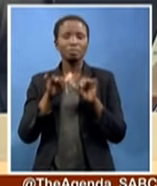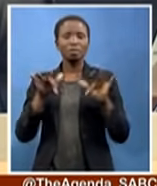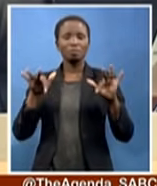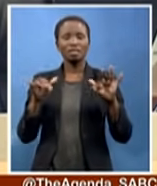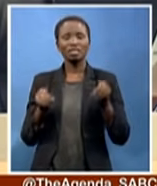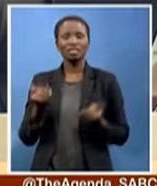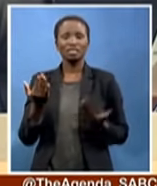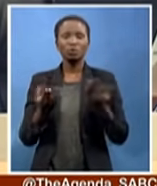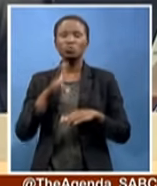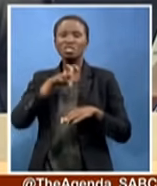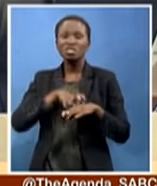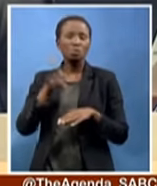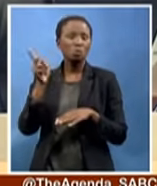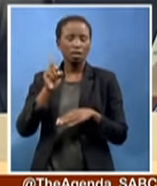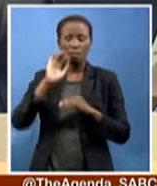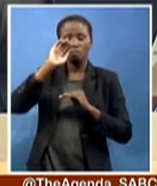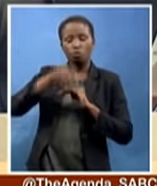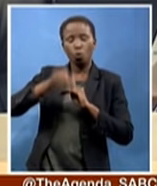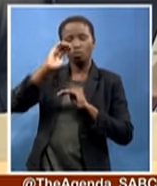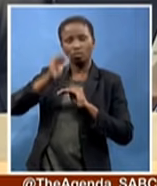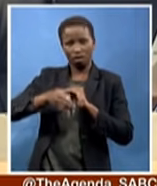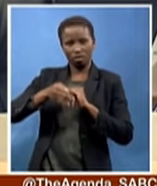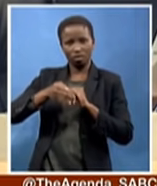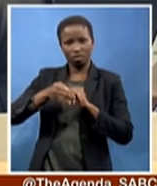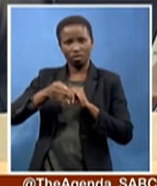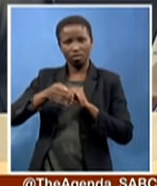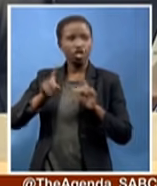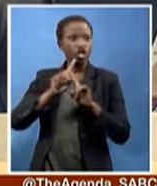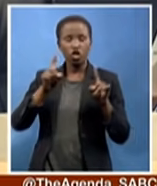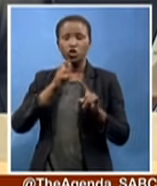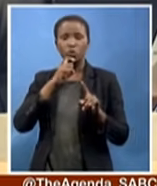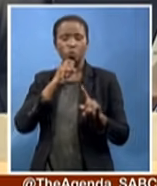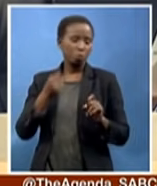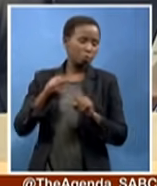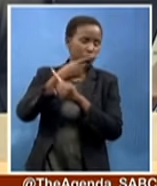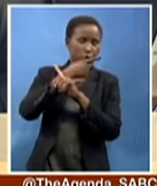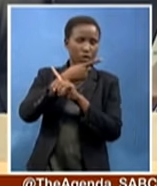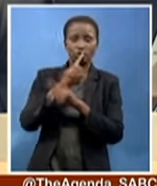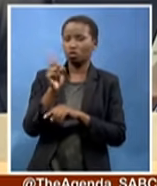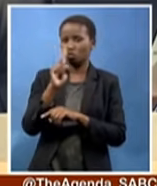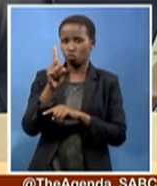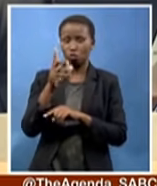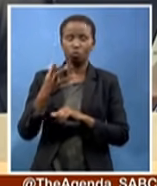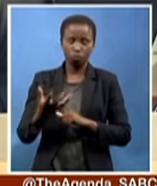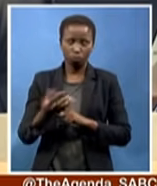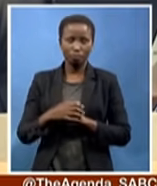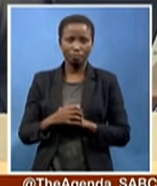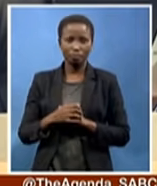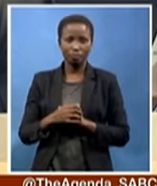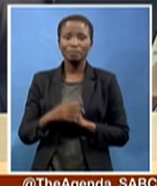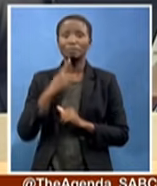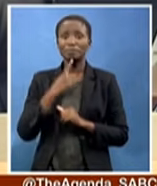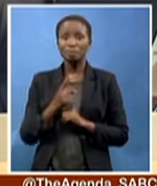being misused for partisan purposes. They need technical capacity,